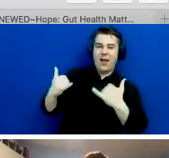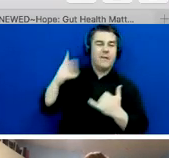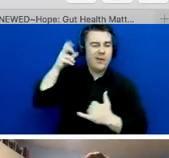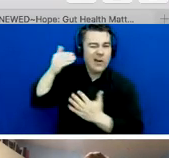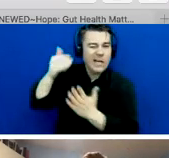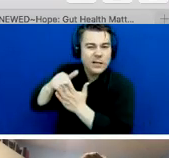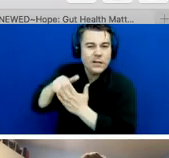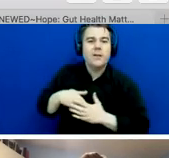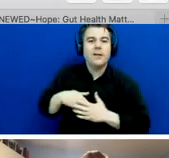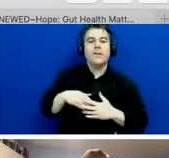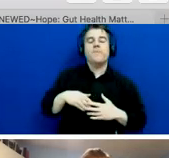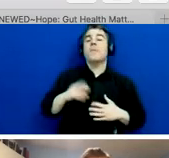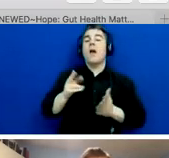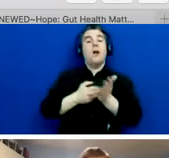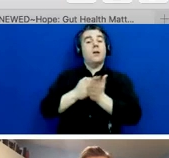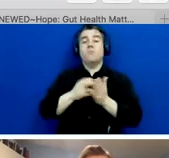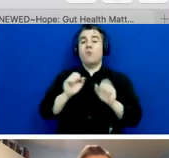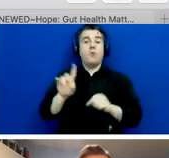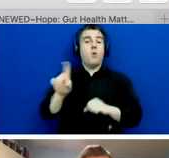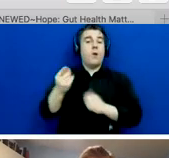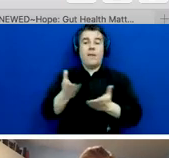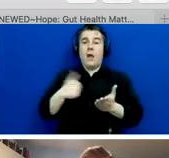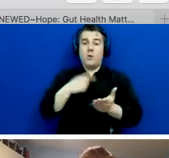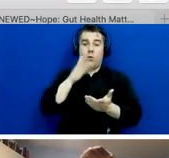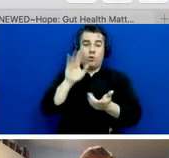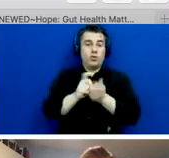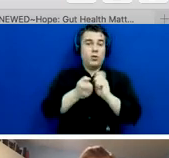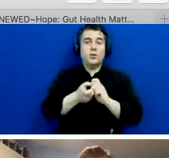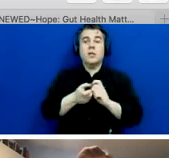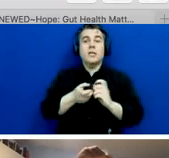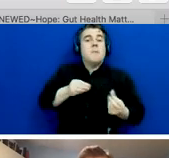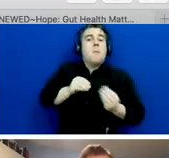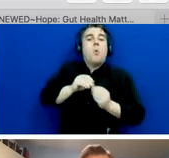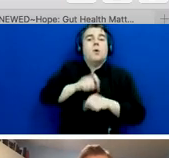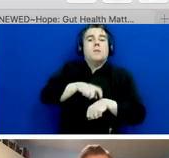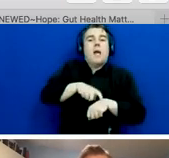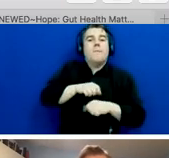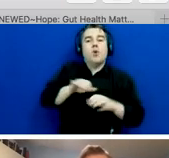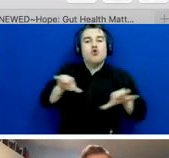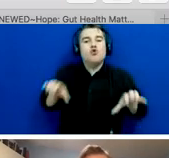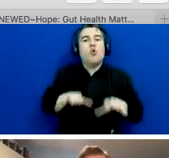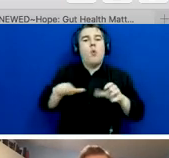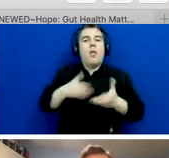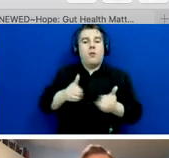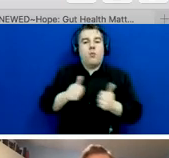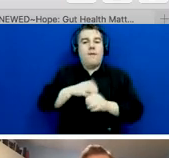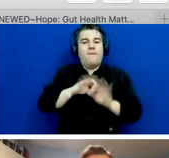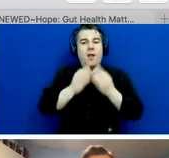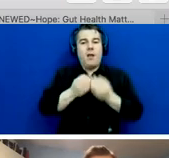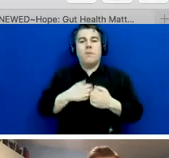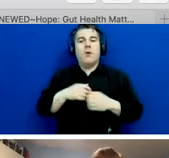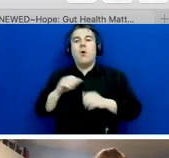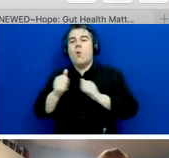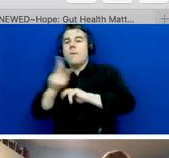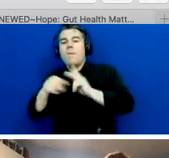of the, honestly, probably the only thing I would say I would change is just spending more time doing things with my family, with the people I most care about,